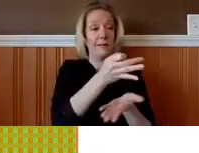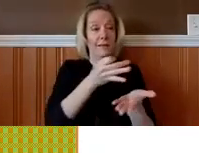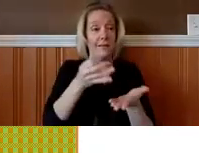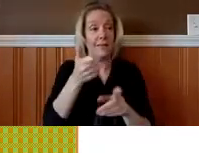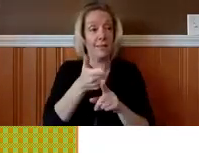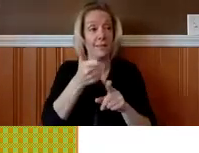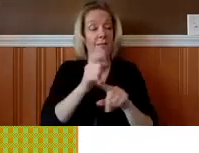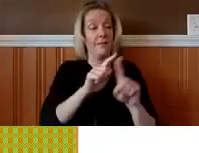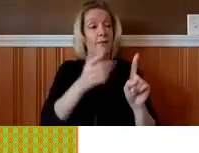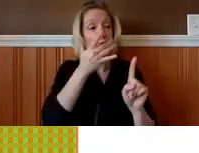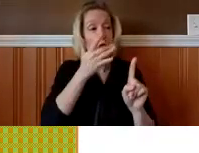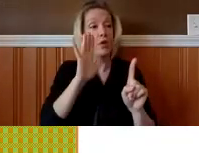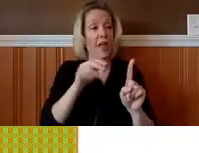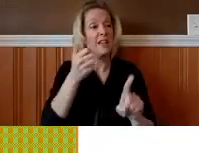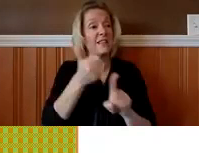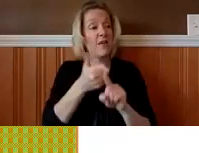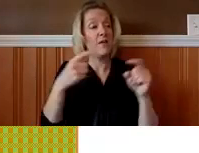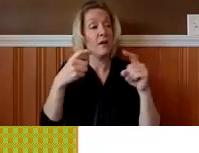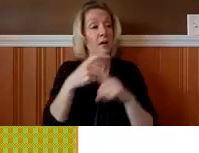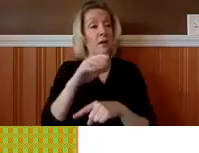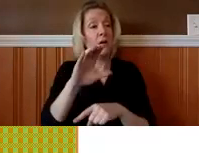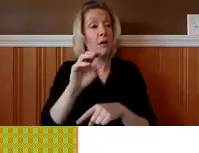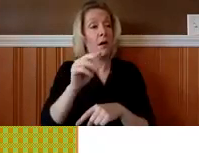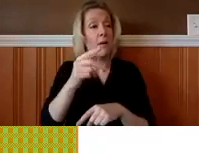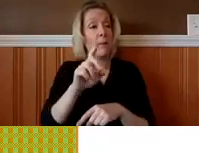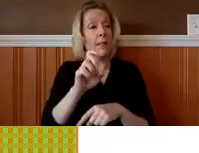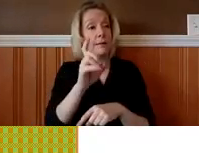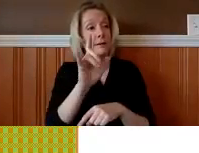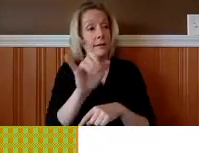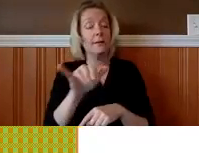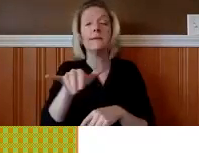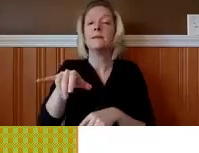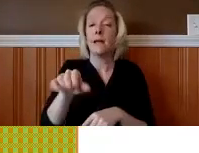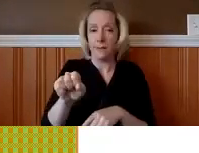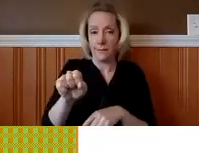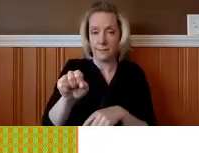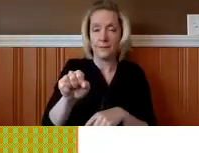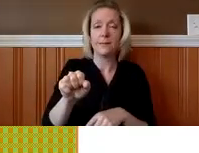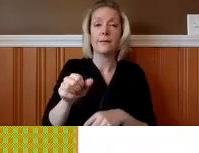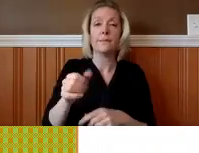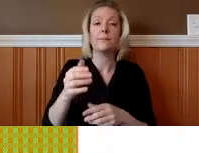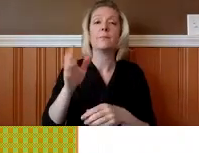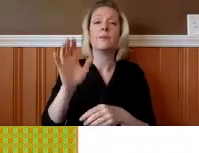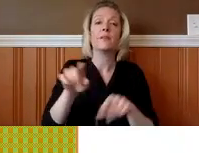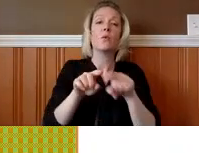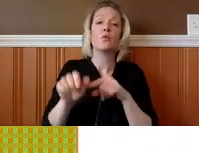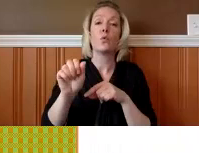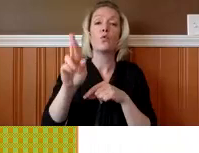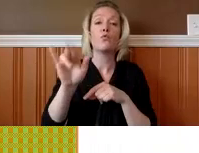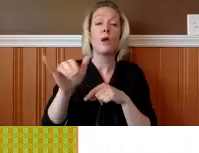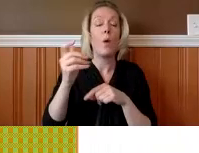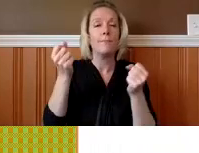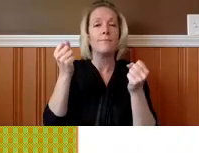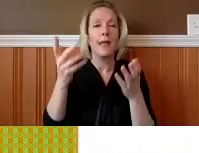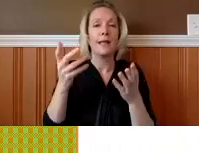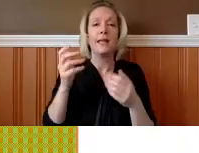Yes, absolutely. And that would also be, you might consider that array because there are so many of them. If